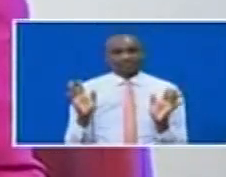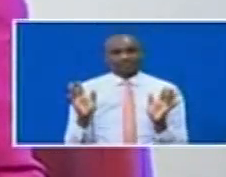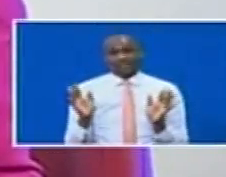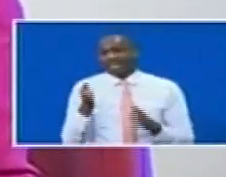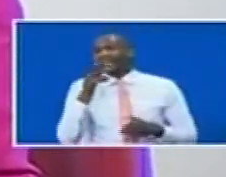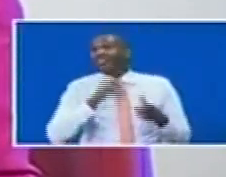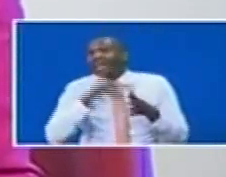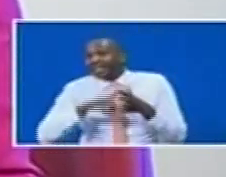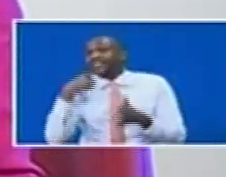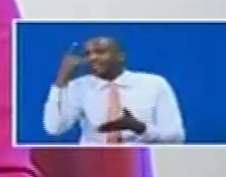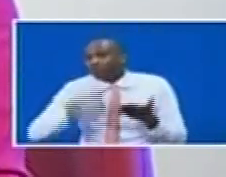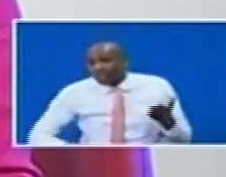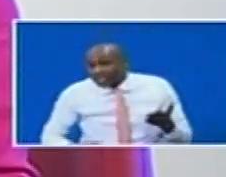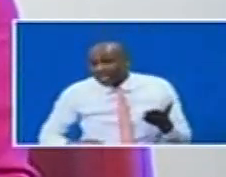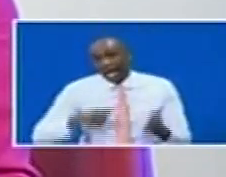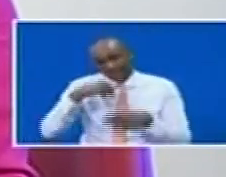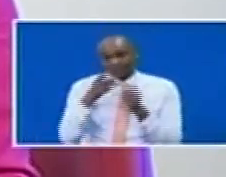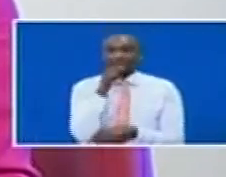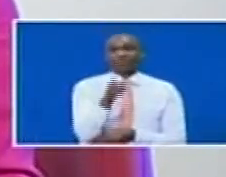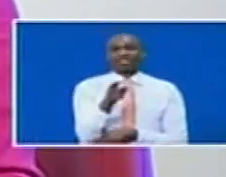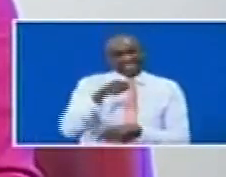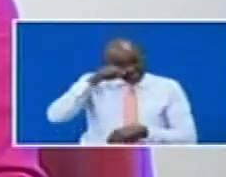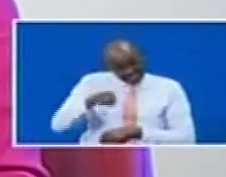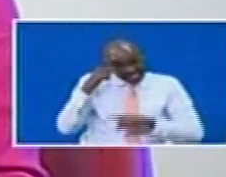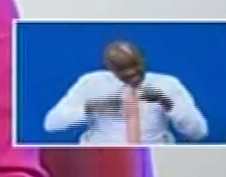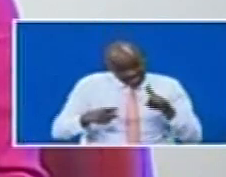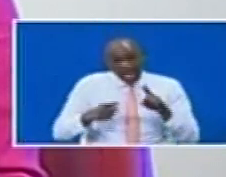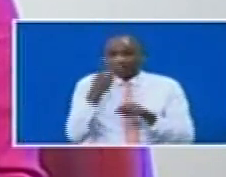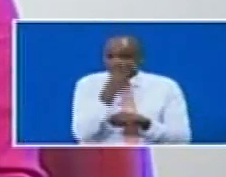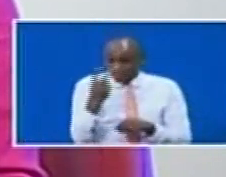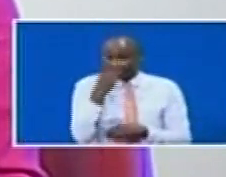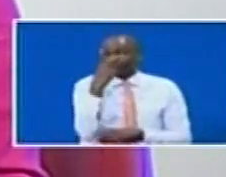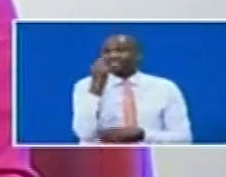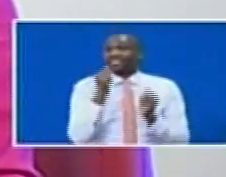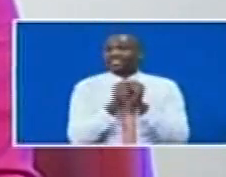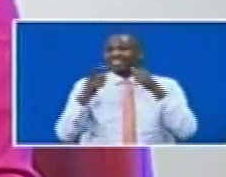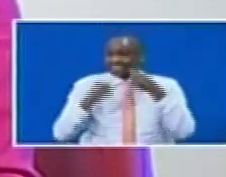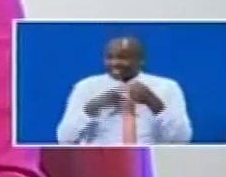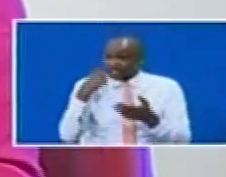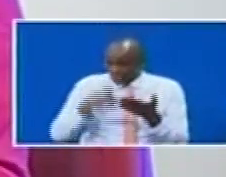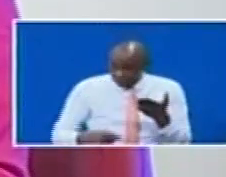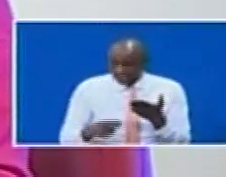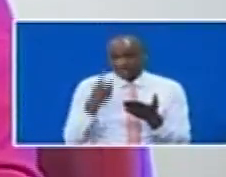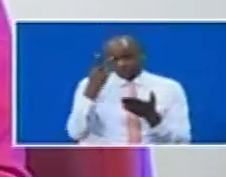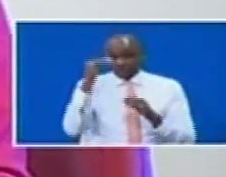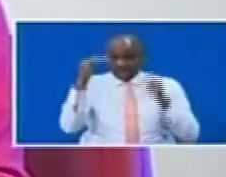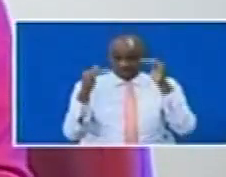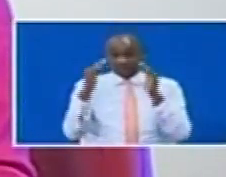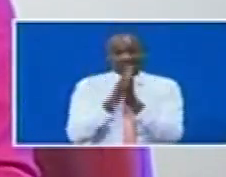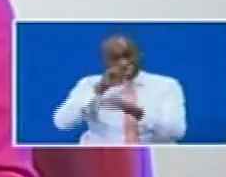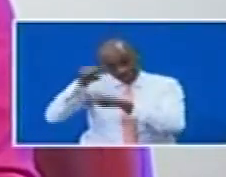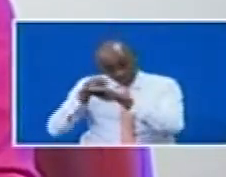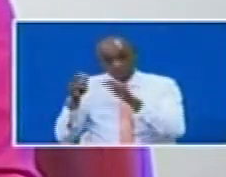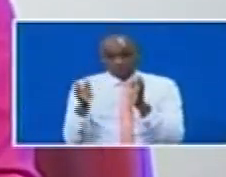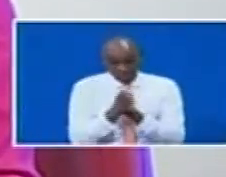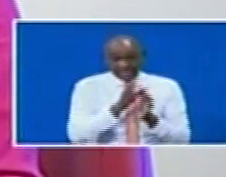And then he had more to say about that earlier this year in February 2016 at a meeting between the two levels of government, that's the national